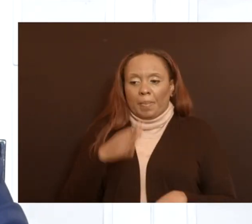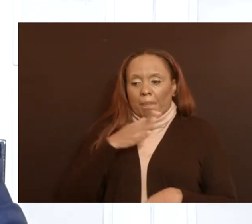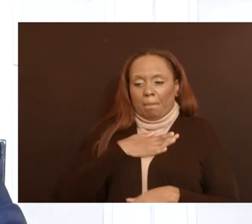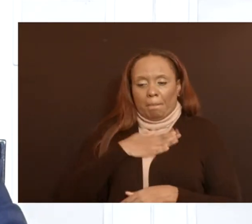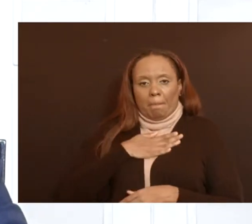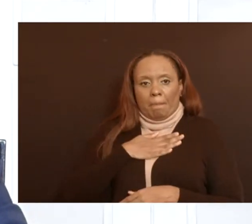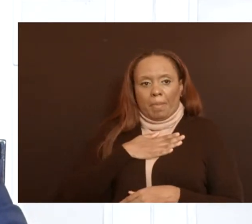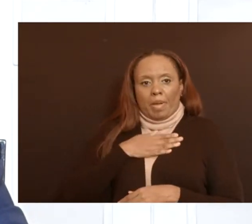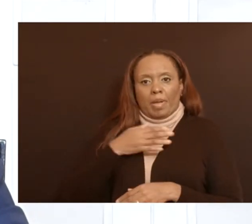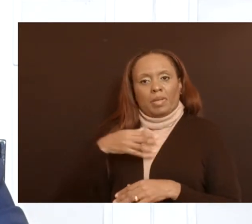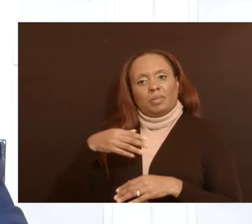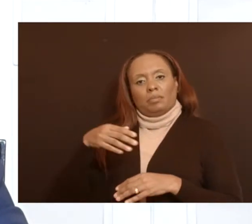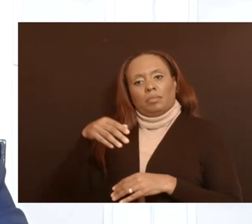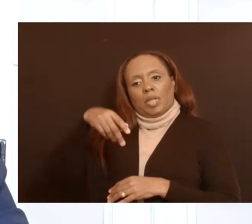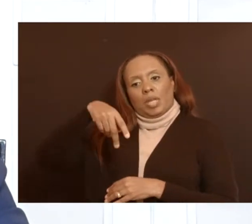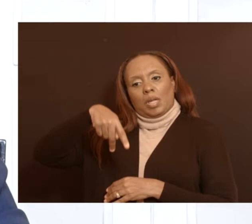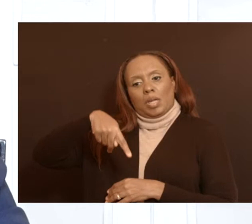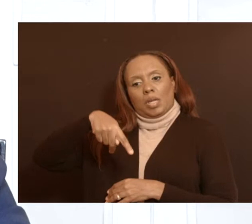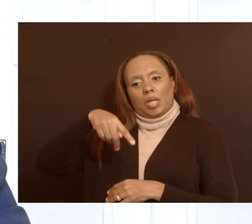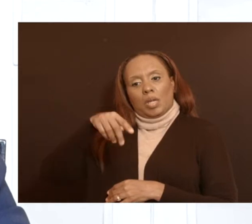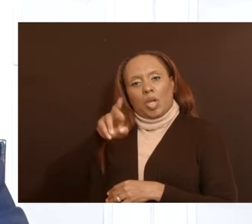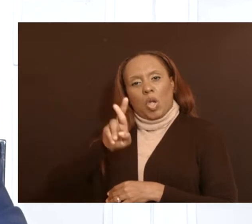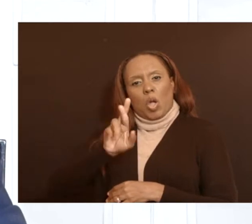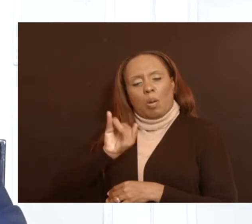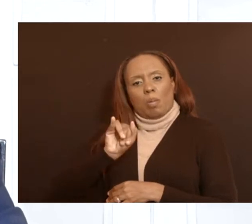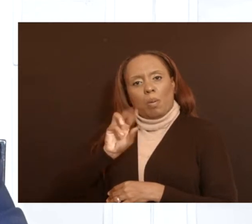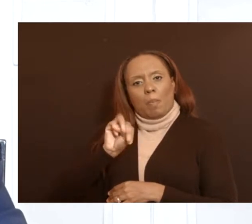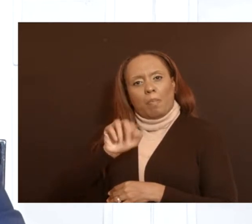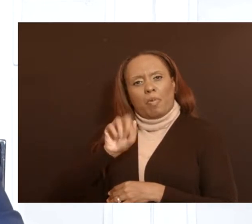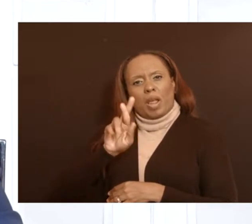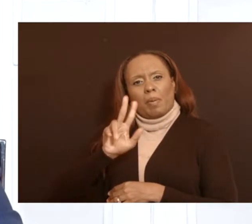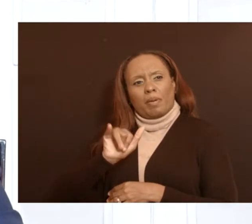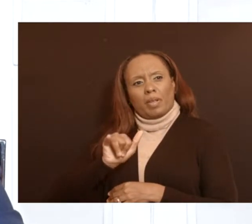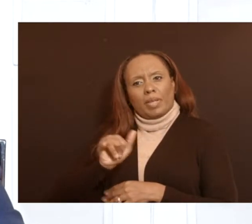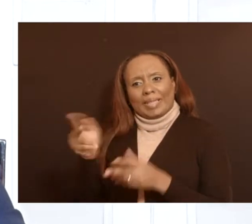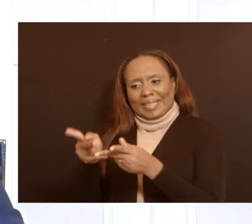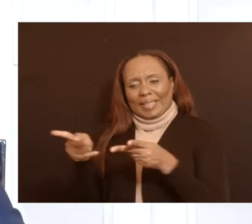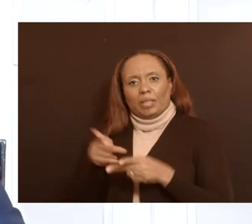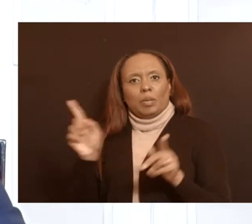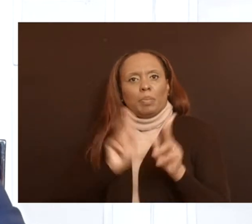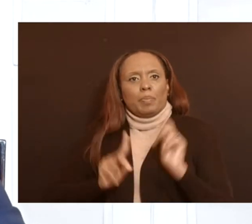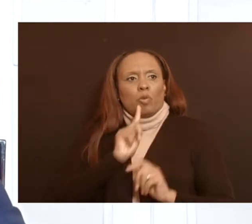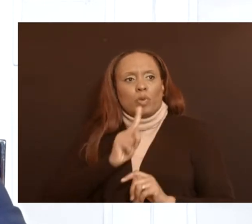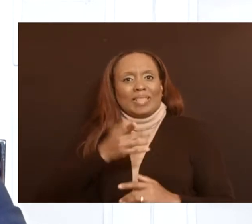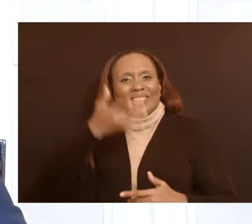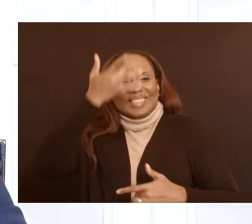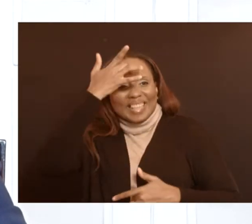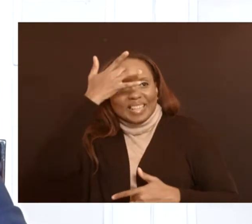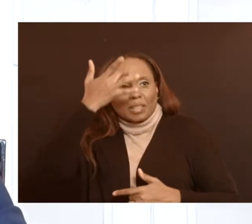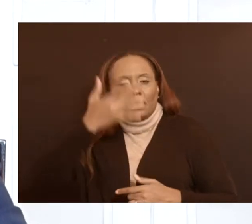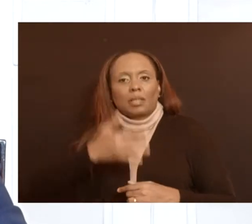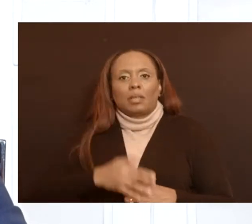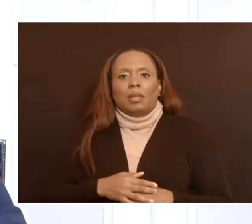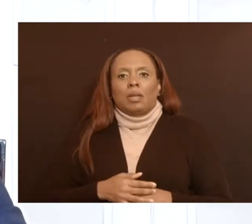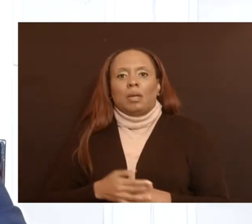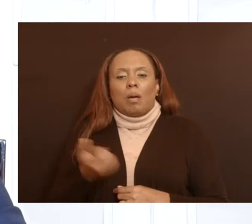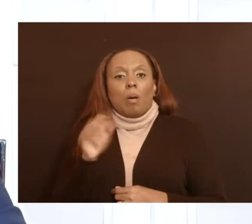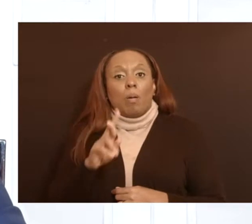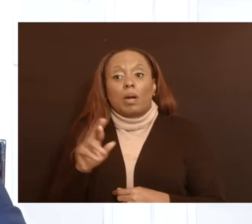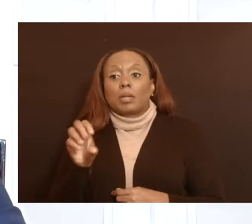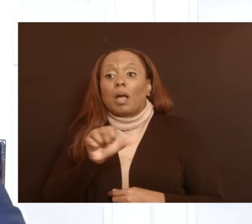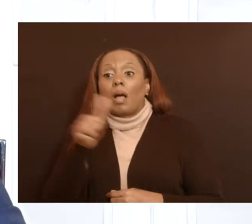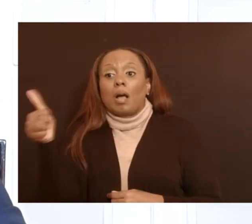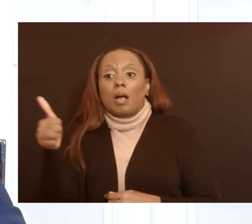or secondary isolation managed by the hard work of Dr. Lovell and Dr. Hassel in the primary isolation, right? I have not had one who's